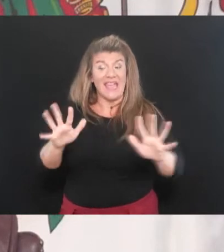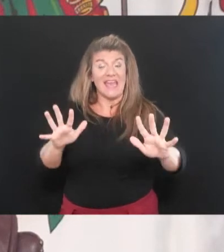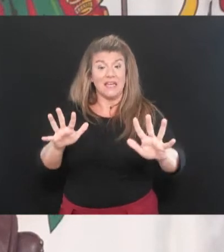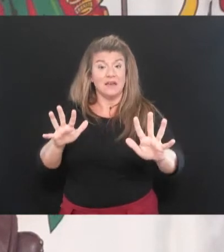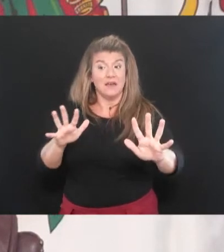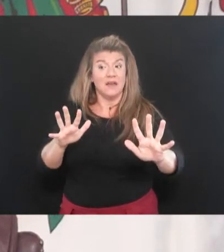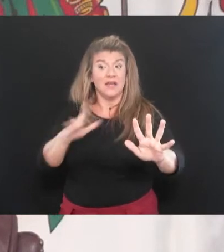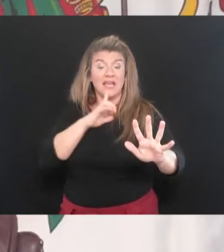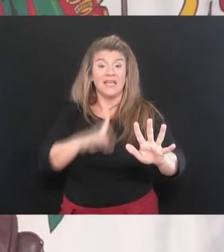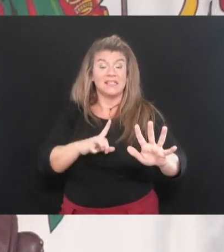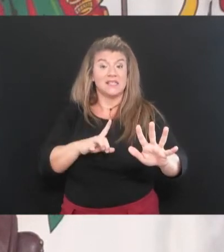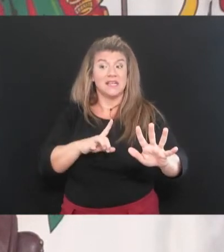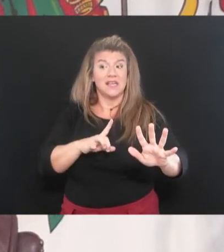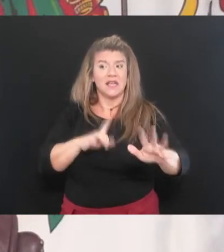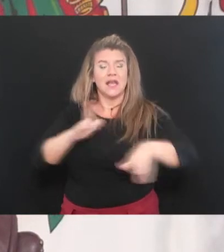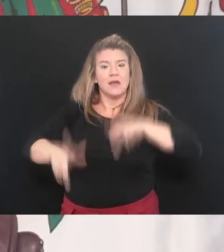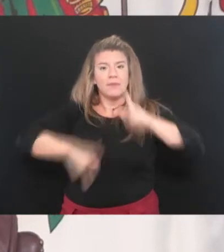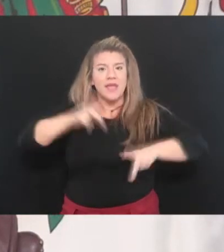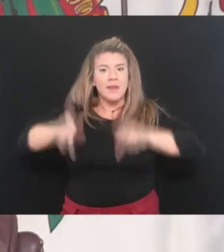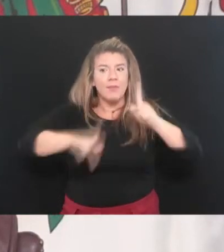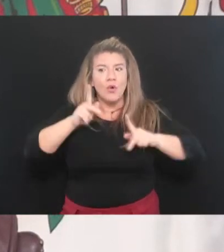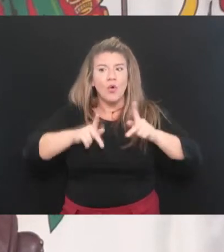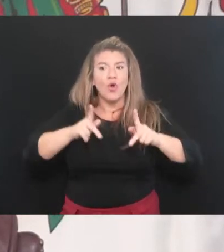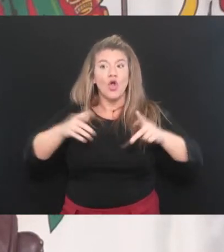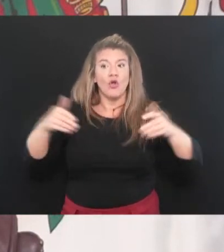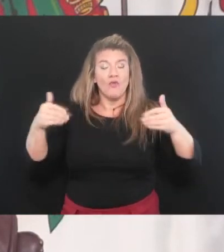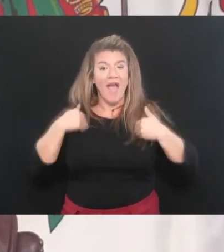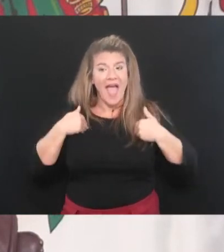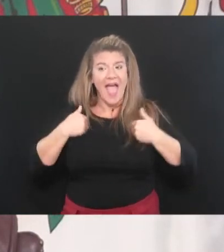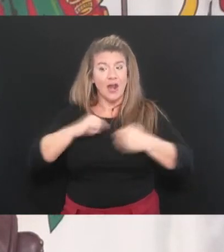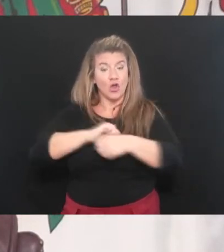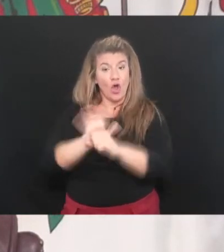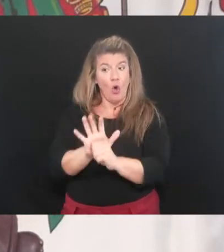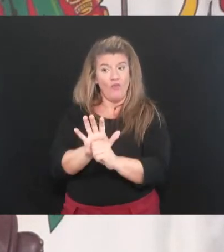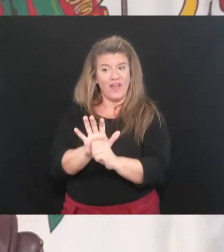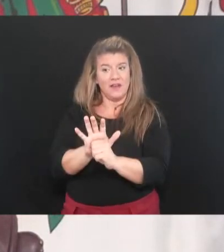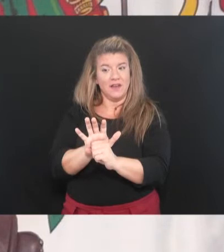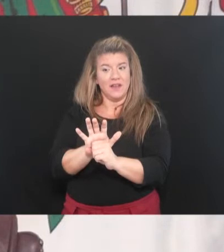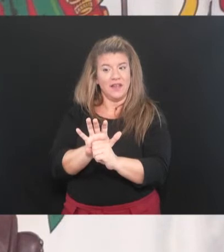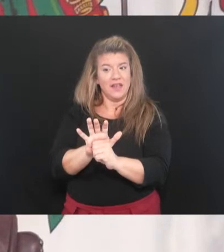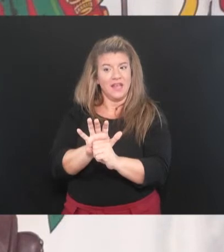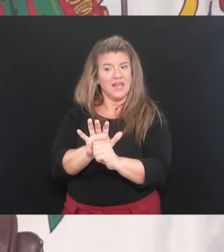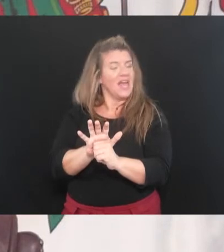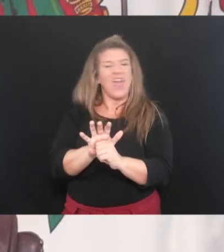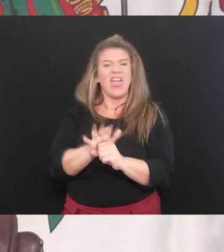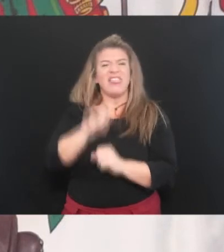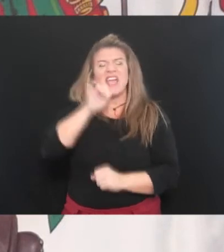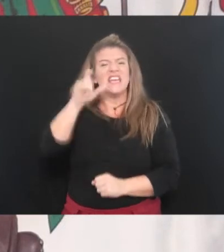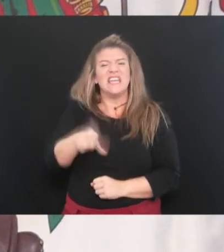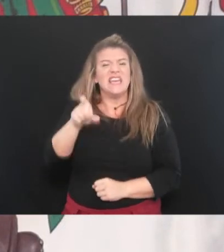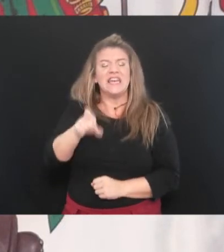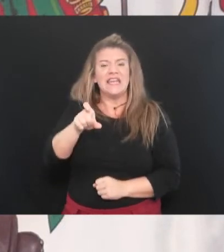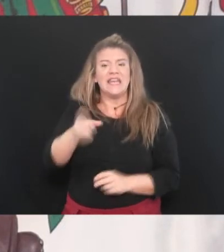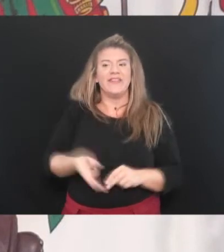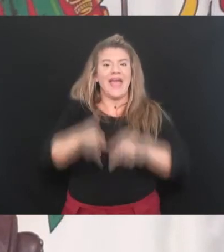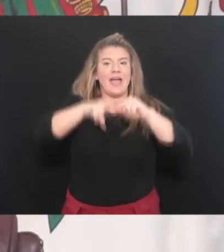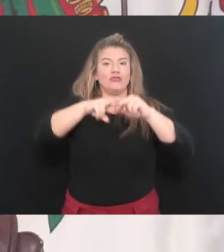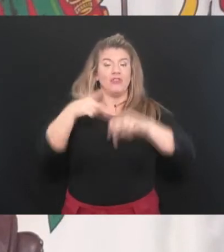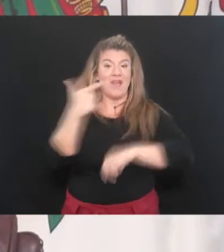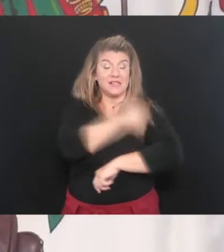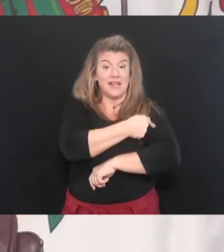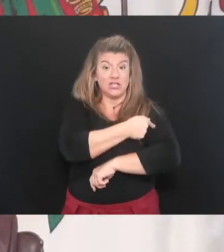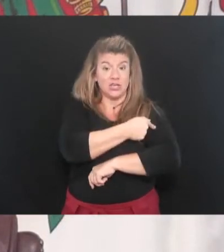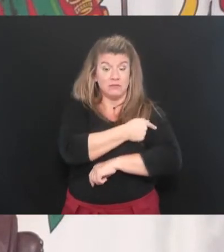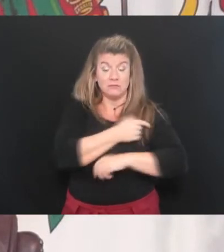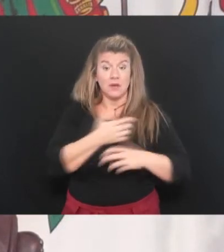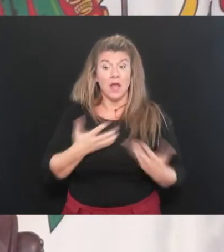is that people that have had COVID didn't need the extra vaccination.